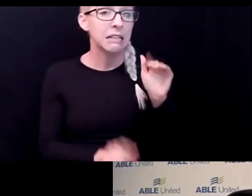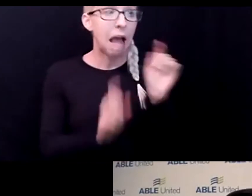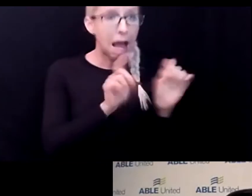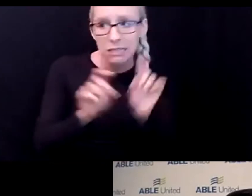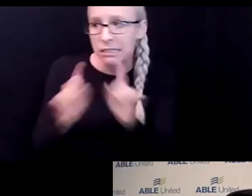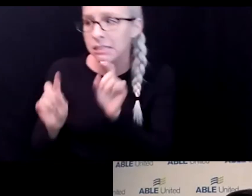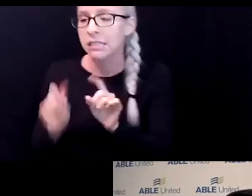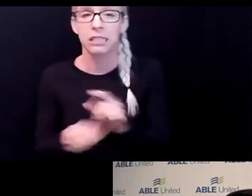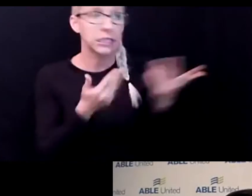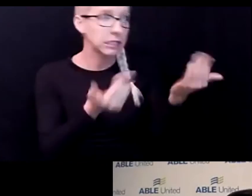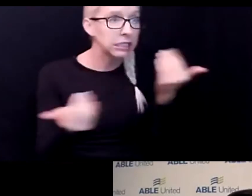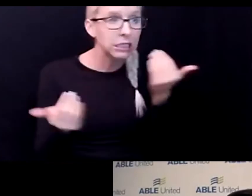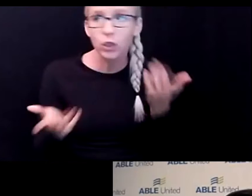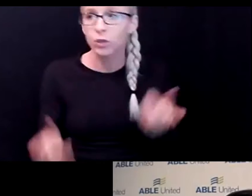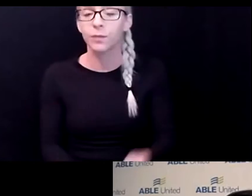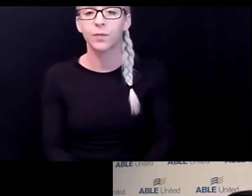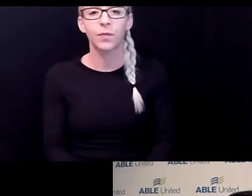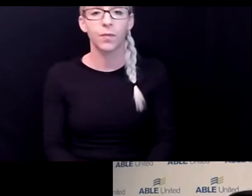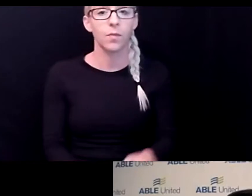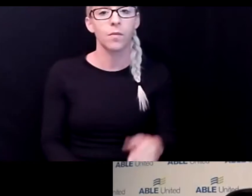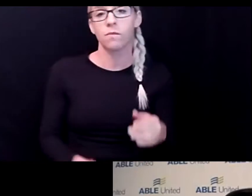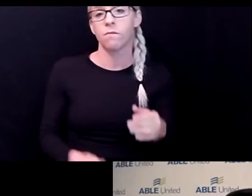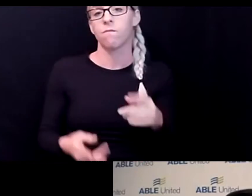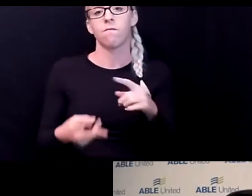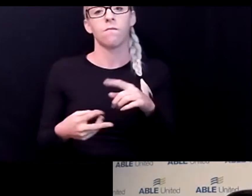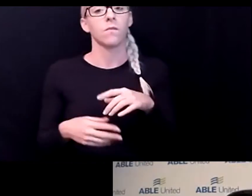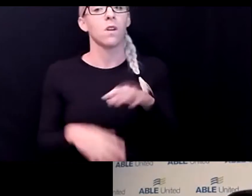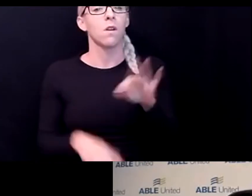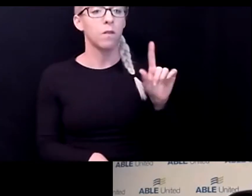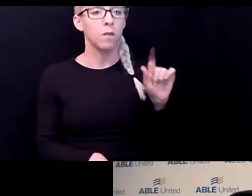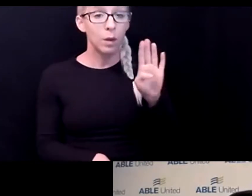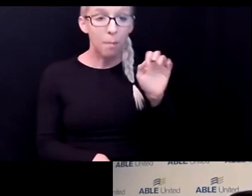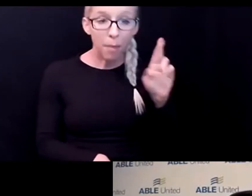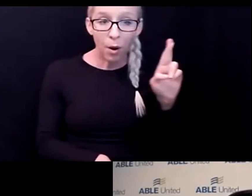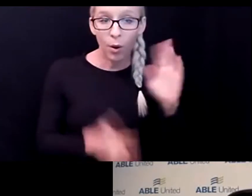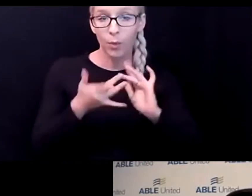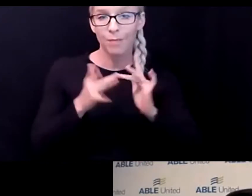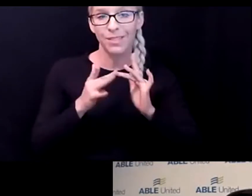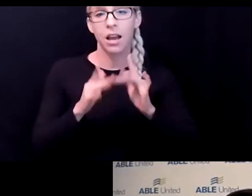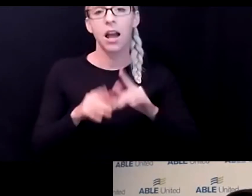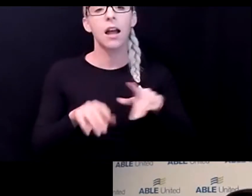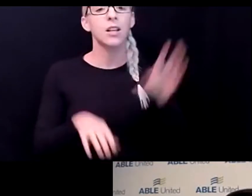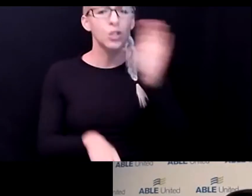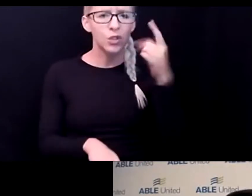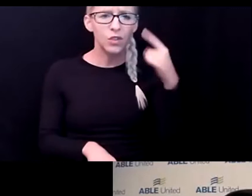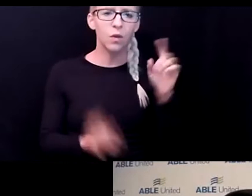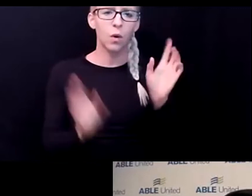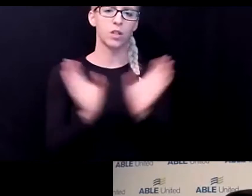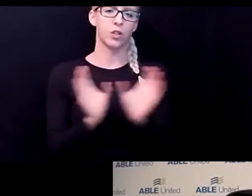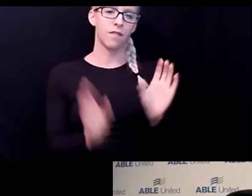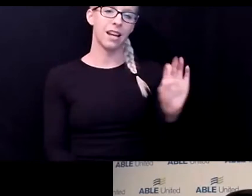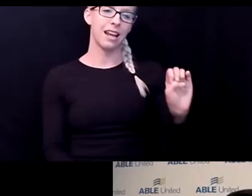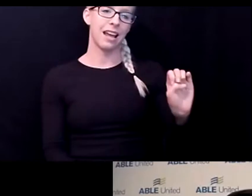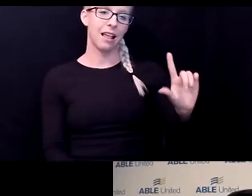Attorneys, the National Academy, even the Florida Bar website looking for a board certified elder law attorney are some places to start. And then